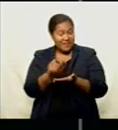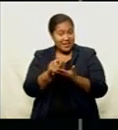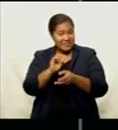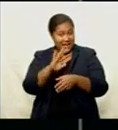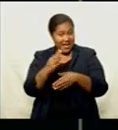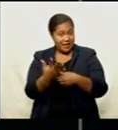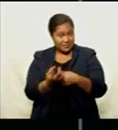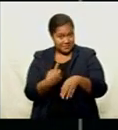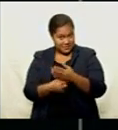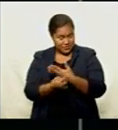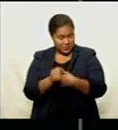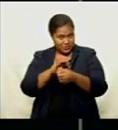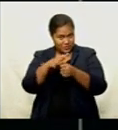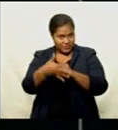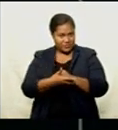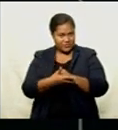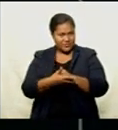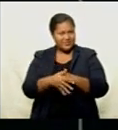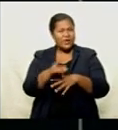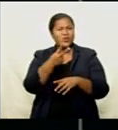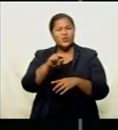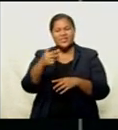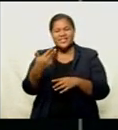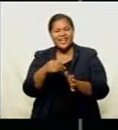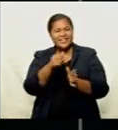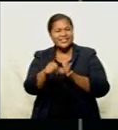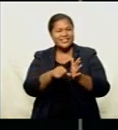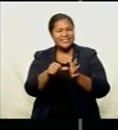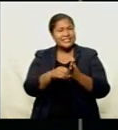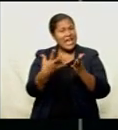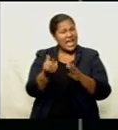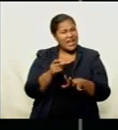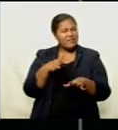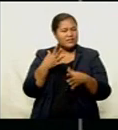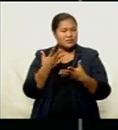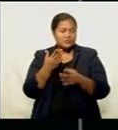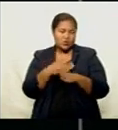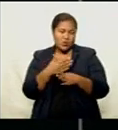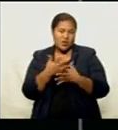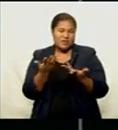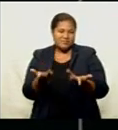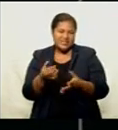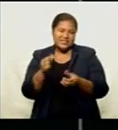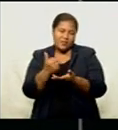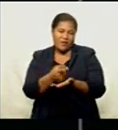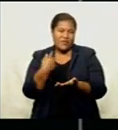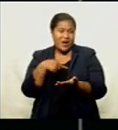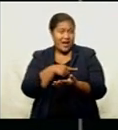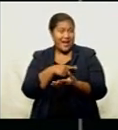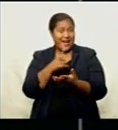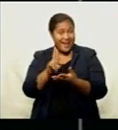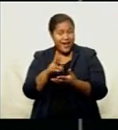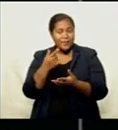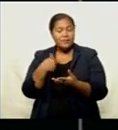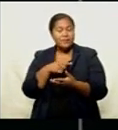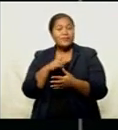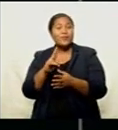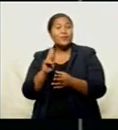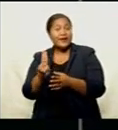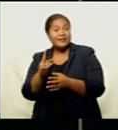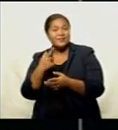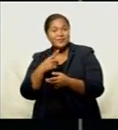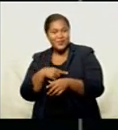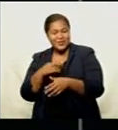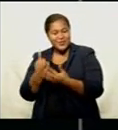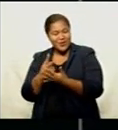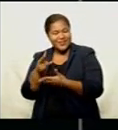COVID-19, 29-year-old Paula Toro says having a job is a lifeline for her as she is now the only one earning. Jeshulal reports Toro,